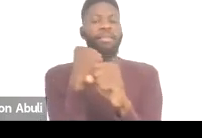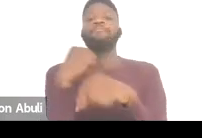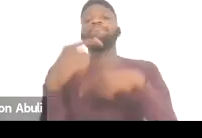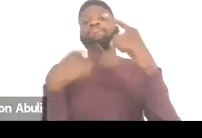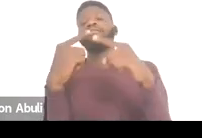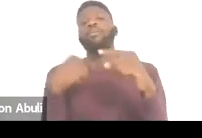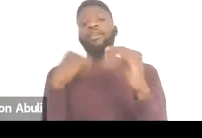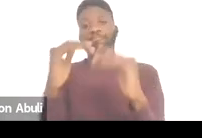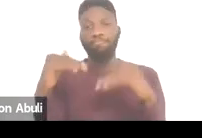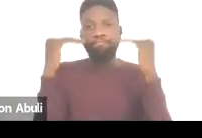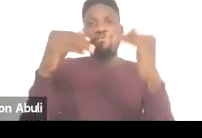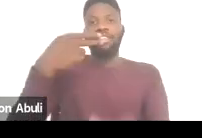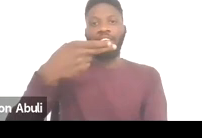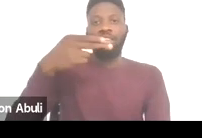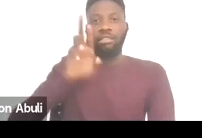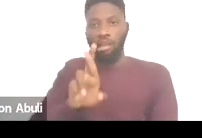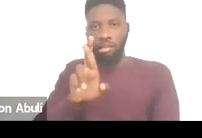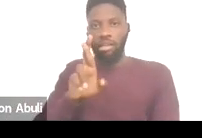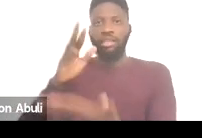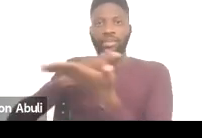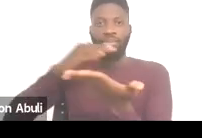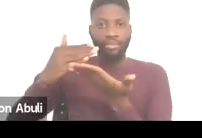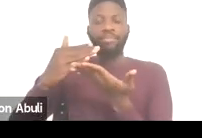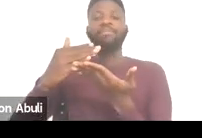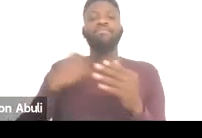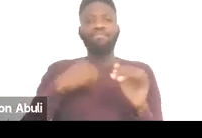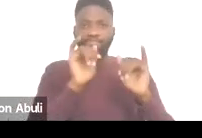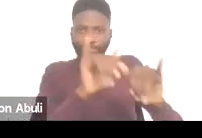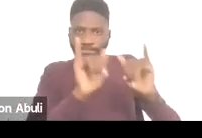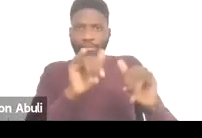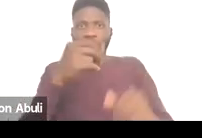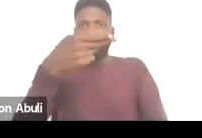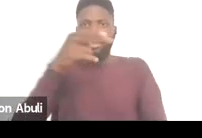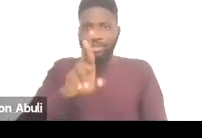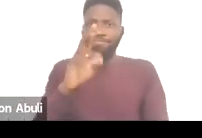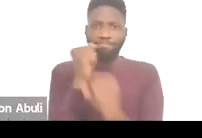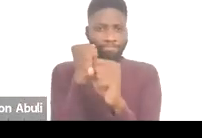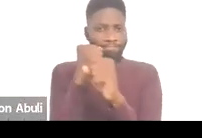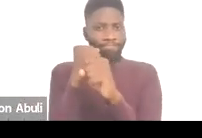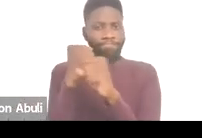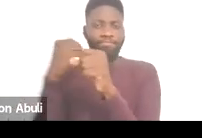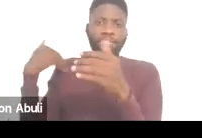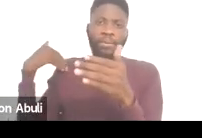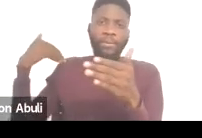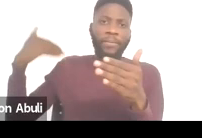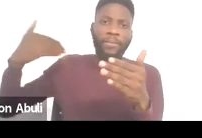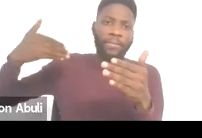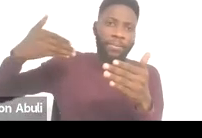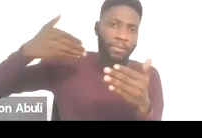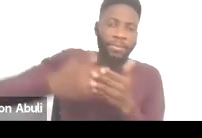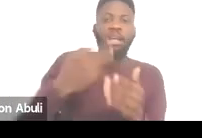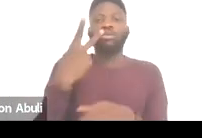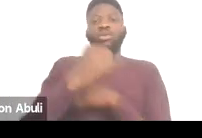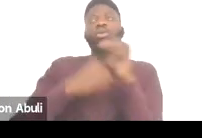joined the HR department. I've been in the HR department for the last 2 years